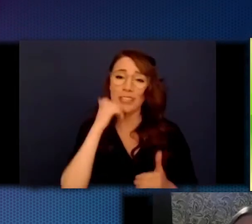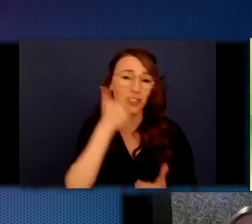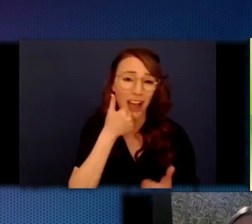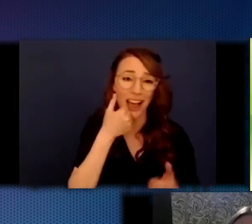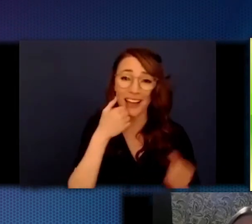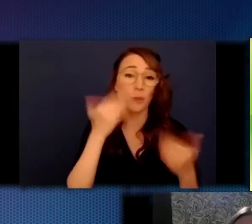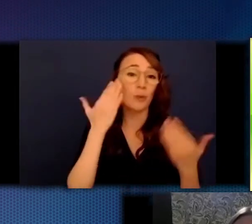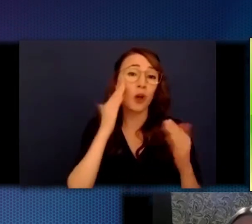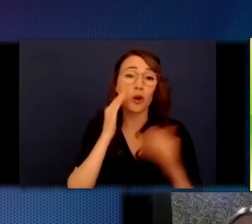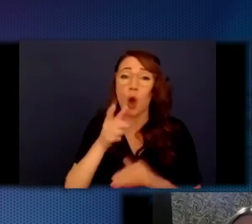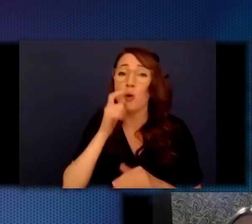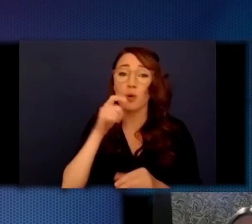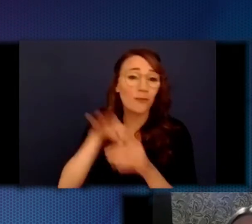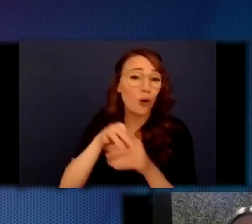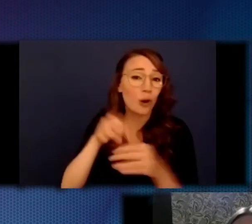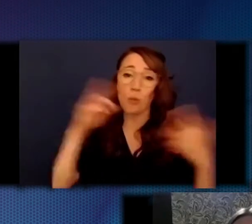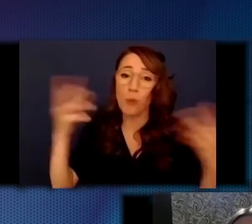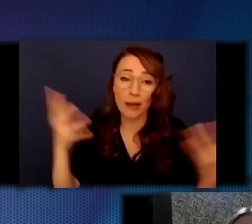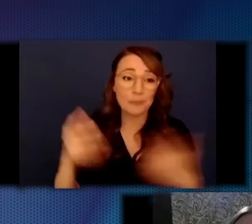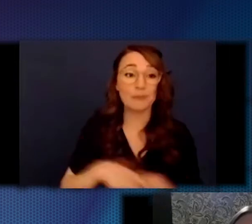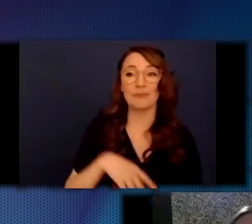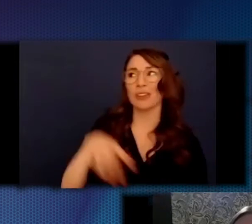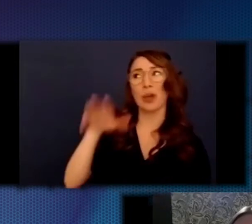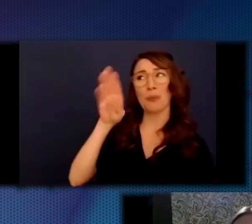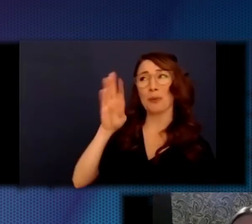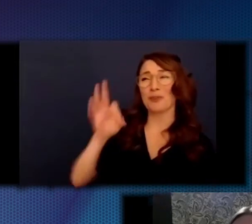Yeah, who really was Barbara Fritchie?